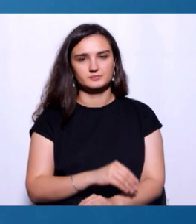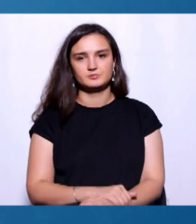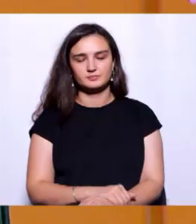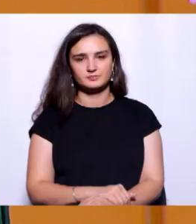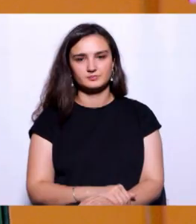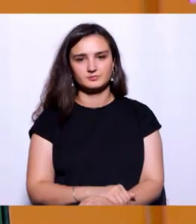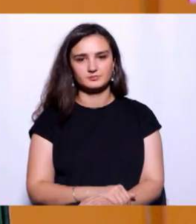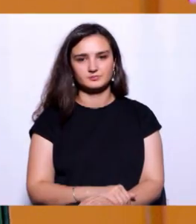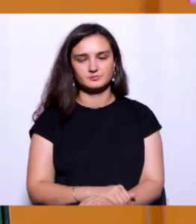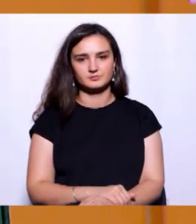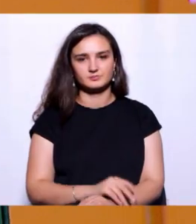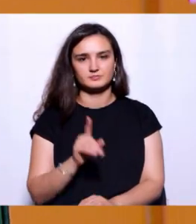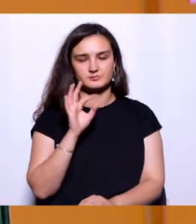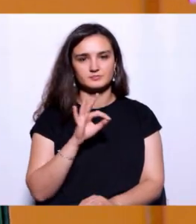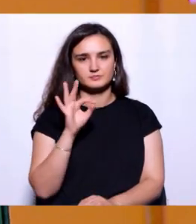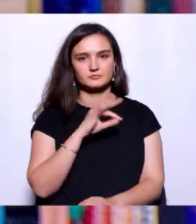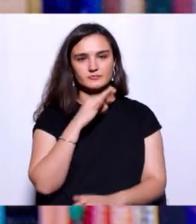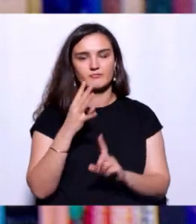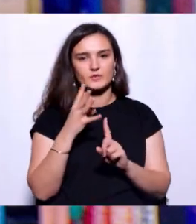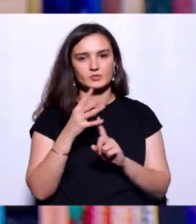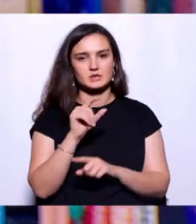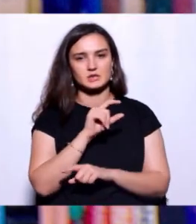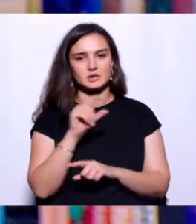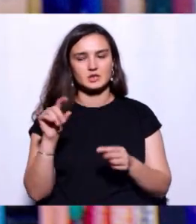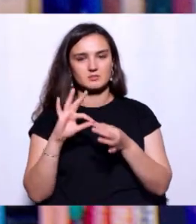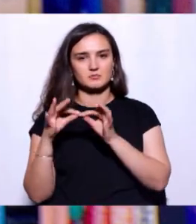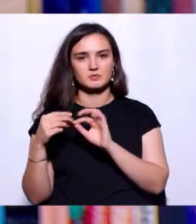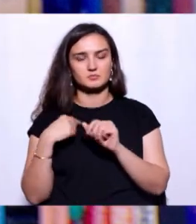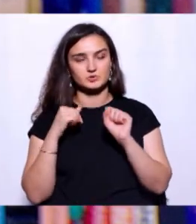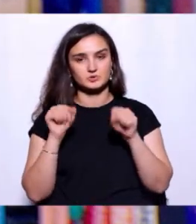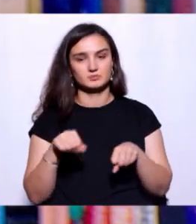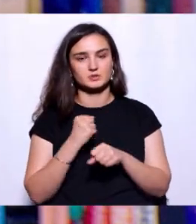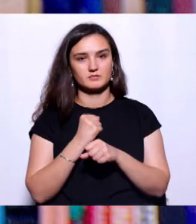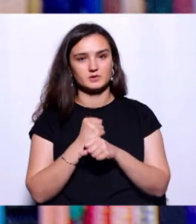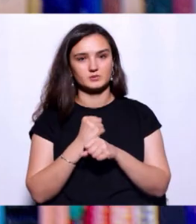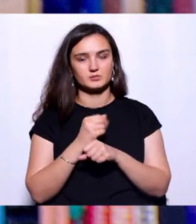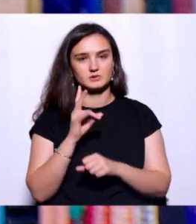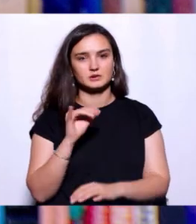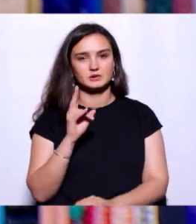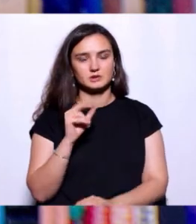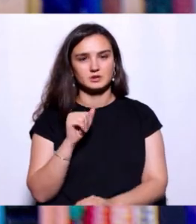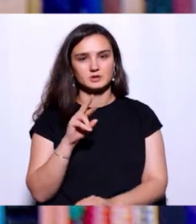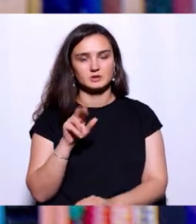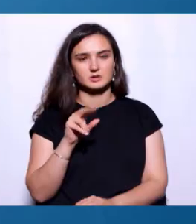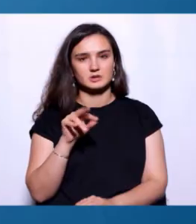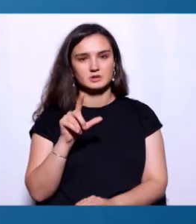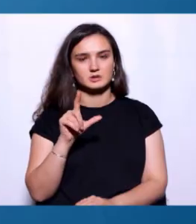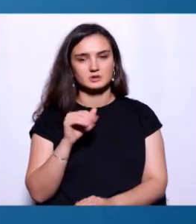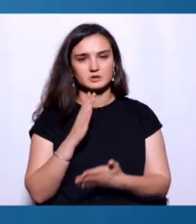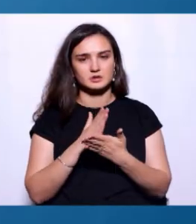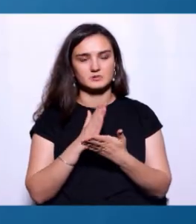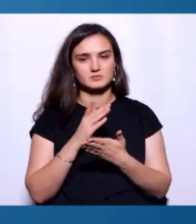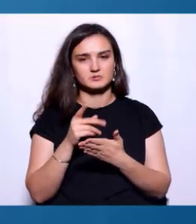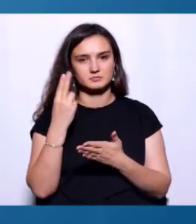Oh, great job again. And what about the fourth sentence, Zach? I think I can do it. Okay. So Nick and Lisa have